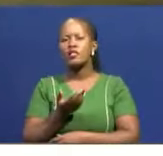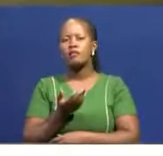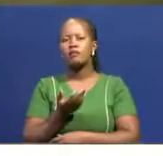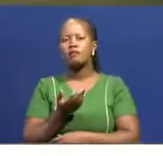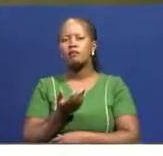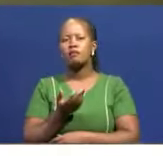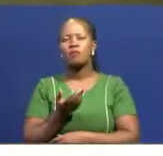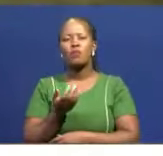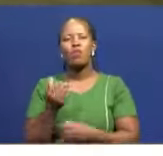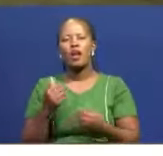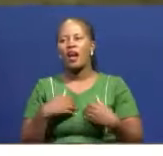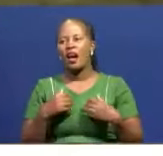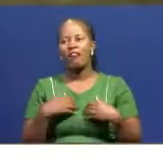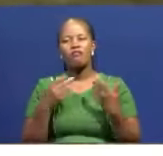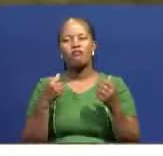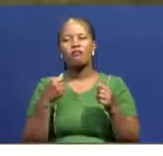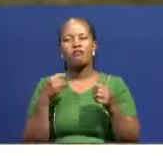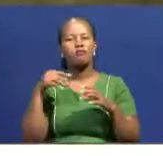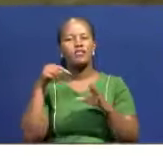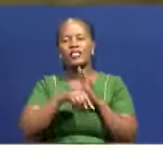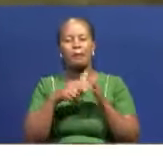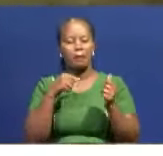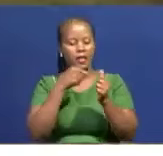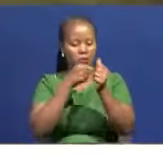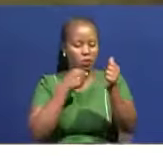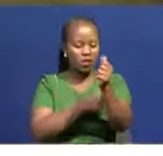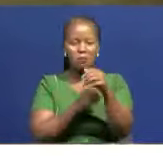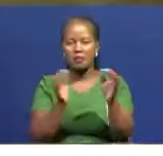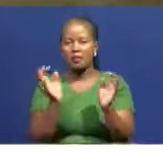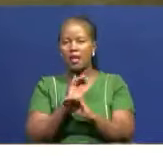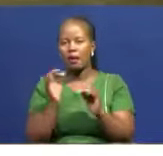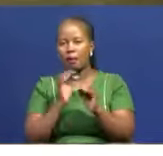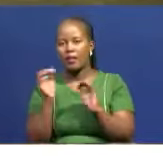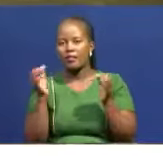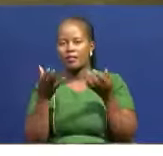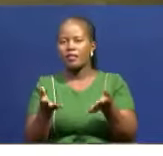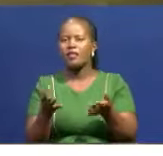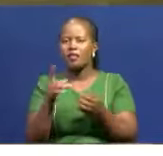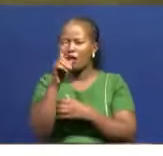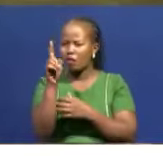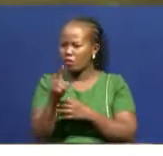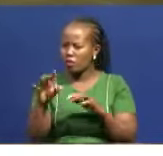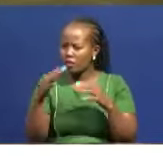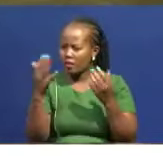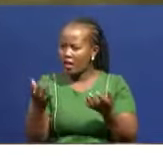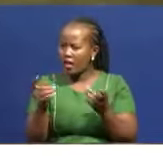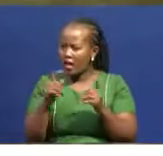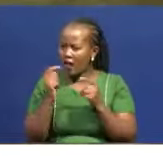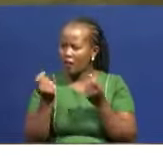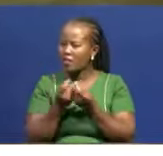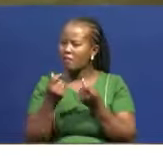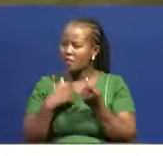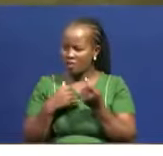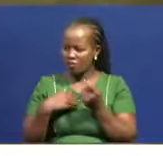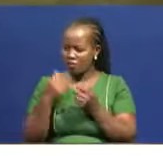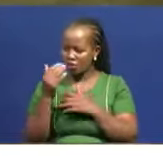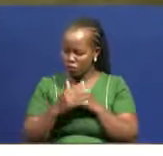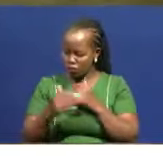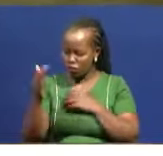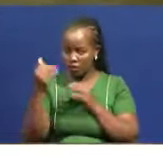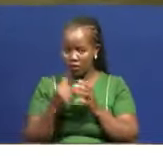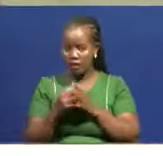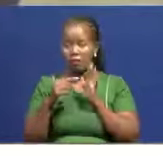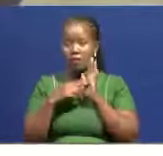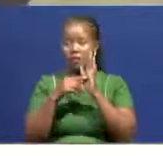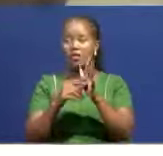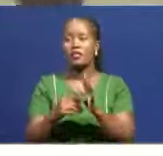not any major title sponsorship. The thing is, how have clubs taken ownership of this? Because, for example, we saw KCB take full ownership